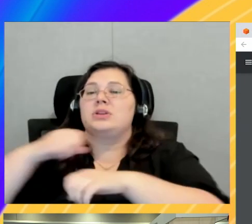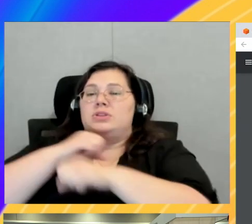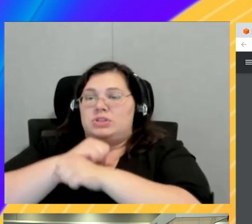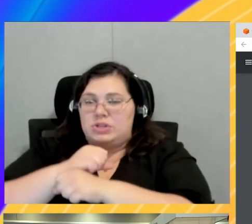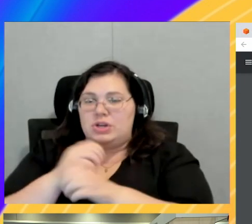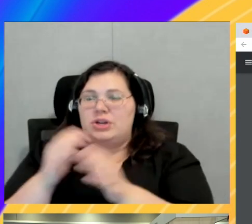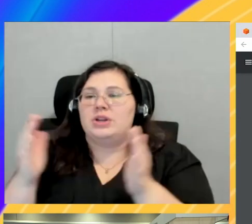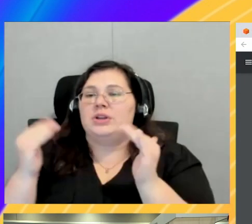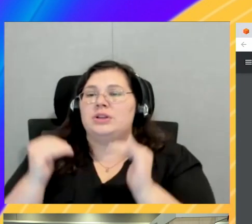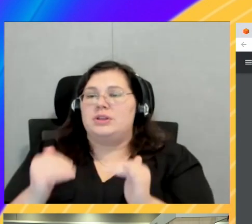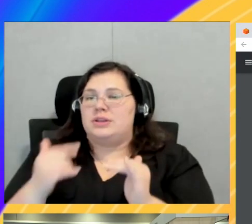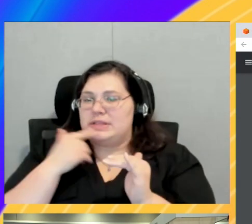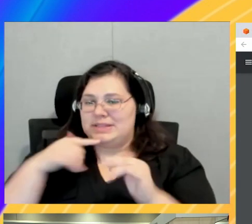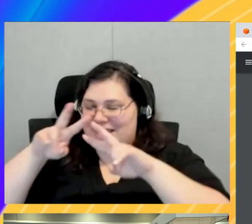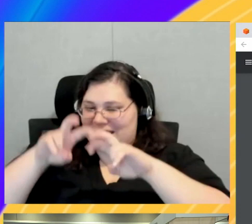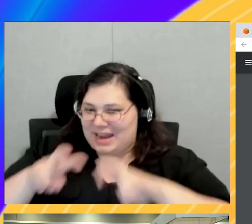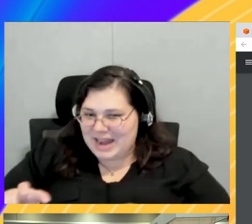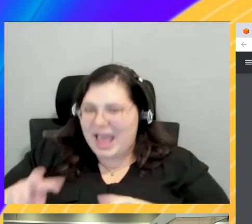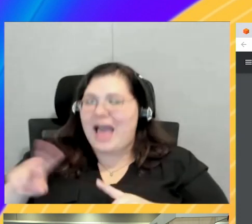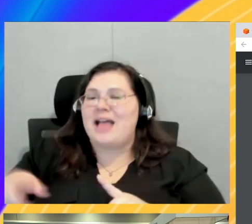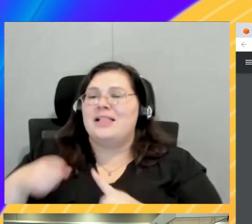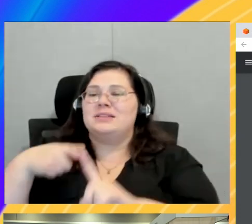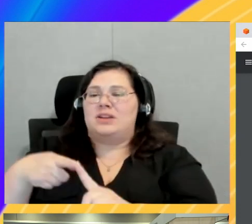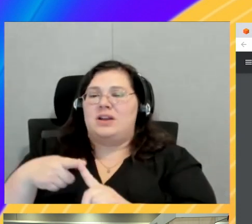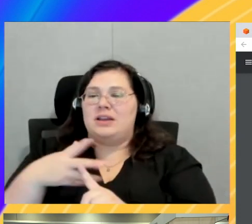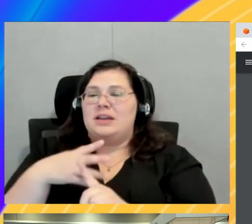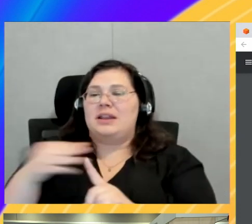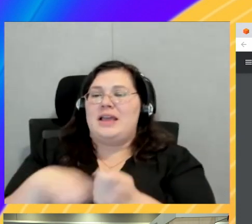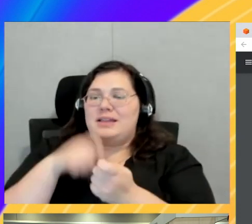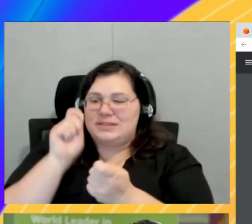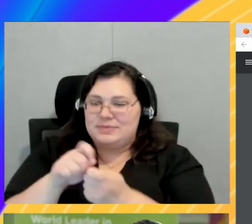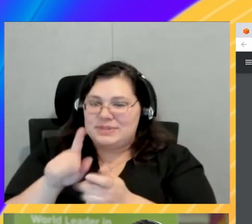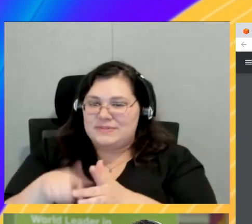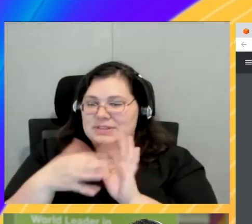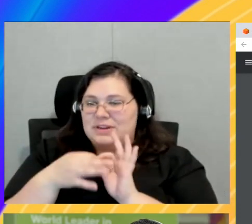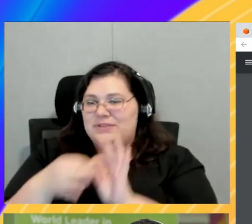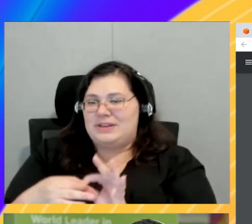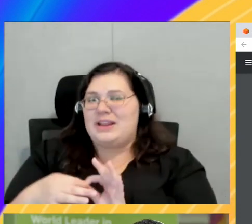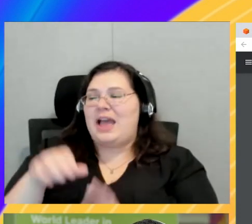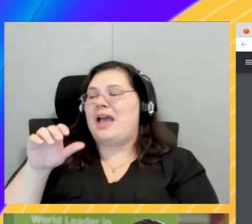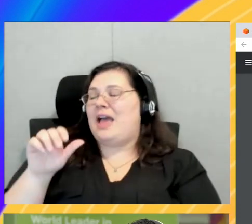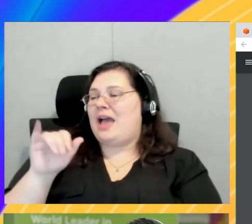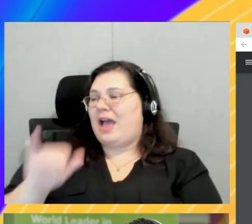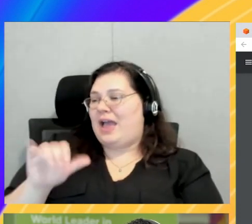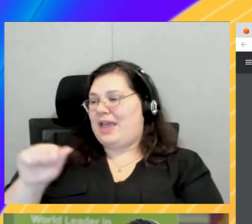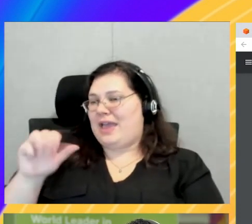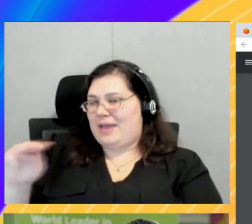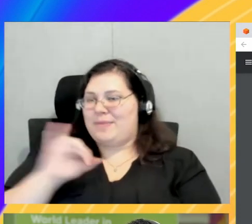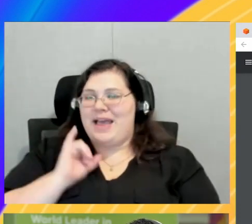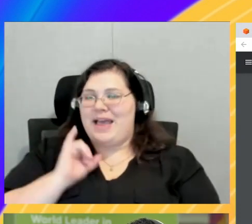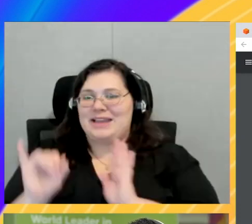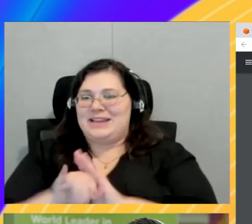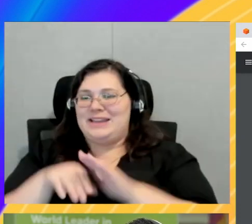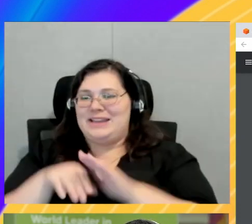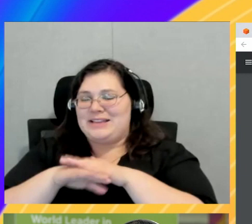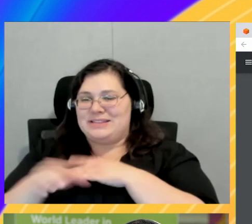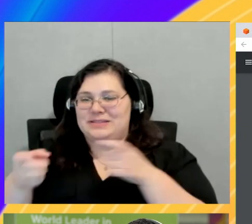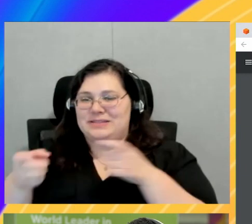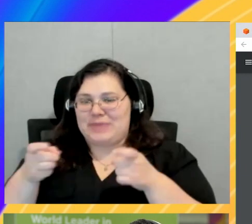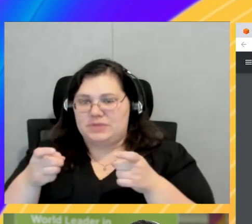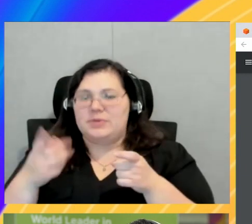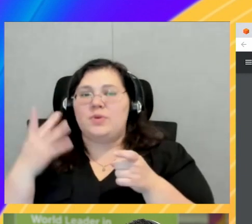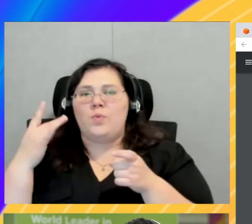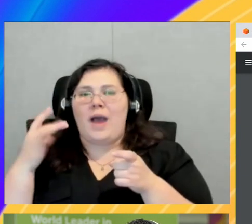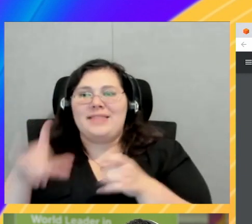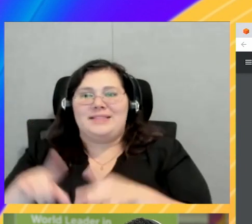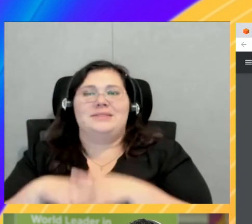let's target and specifically start talking about IAM, or identity and access management, because that's where everything starts. It's where